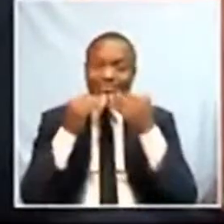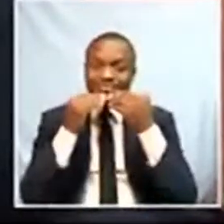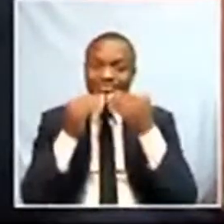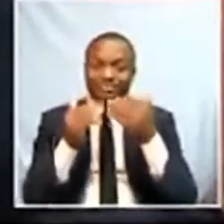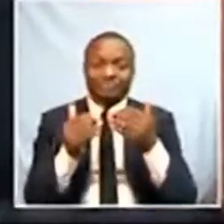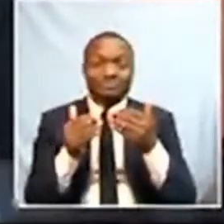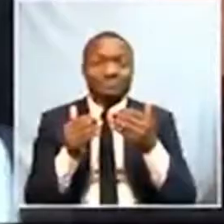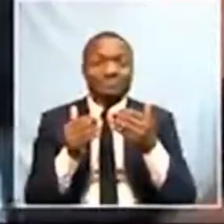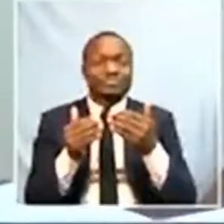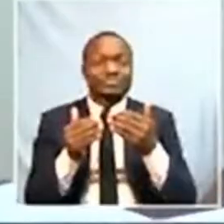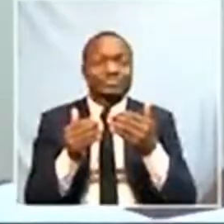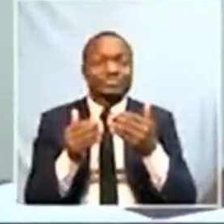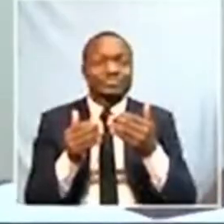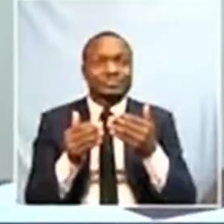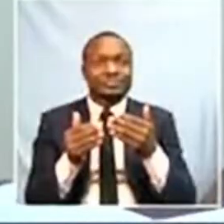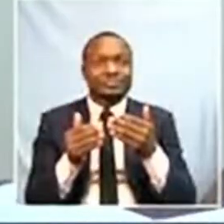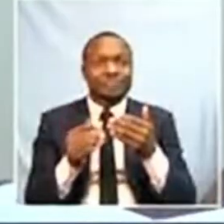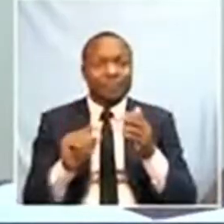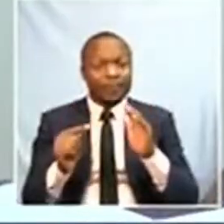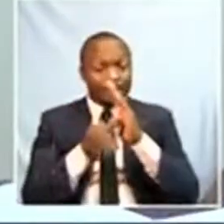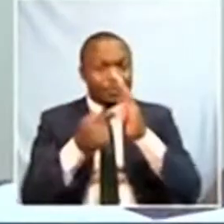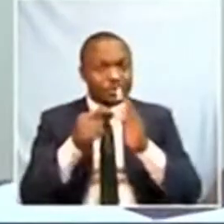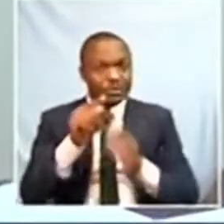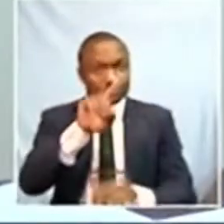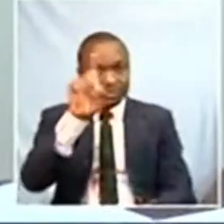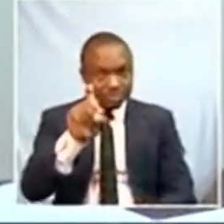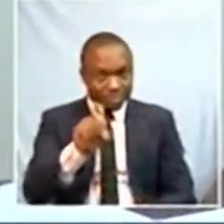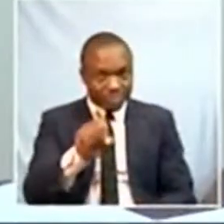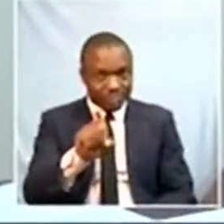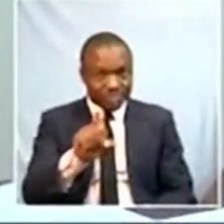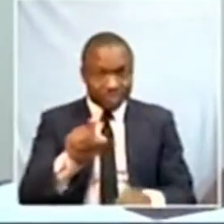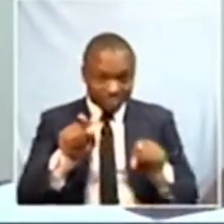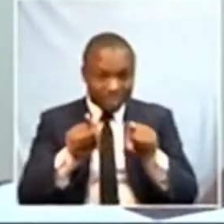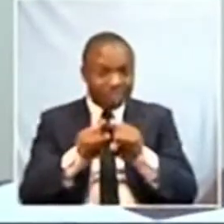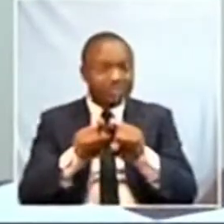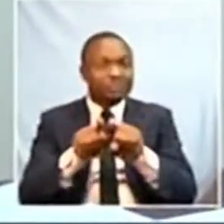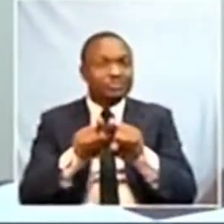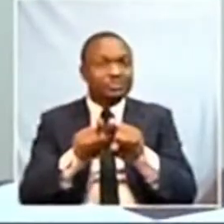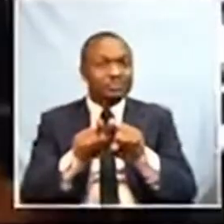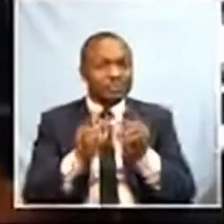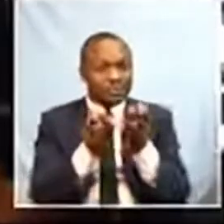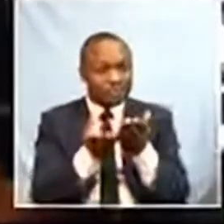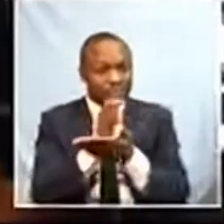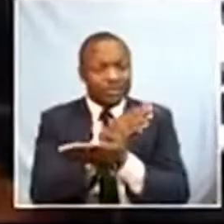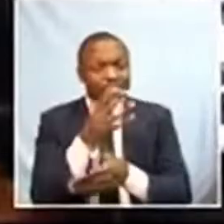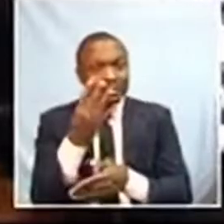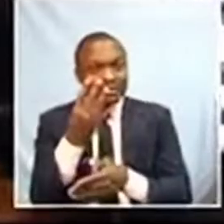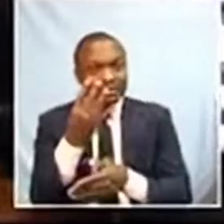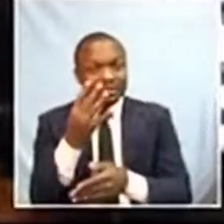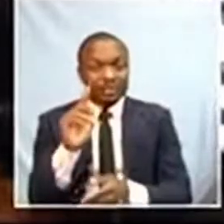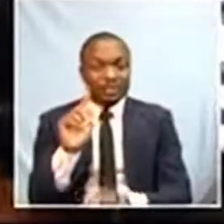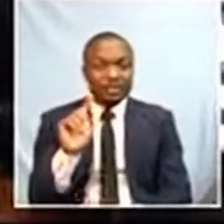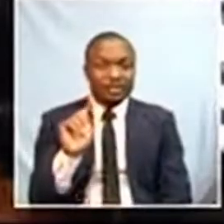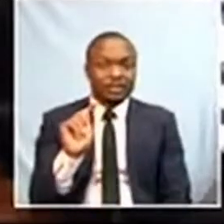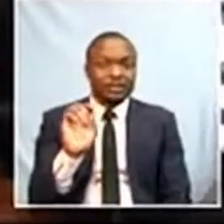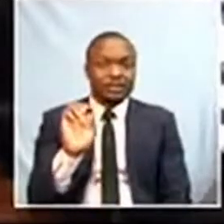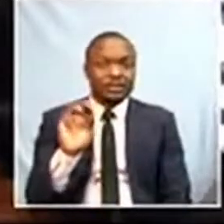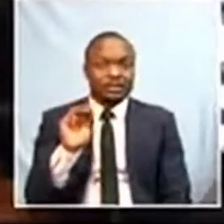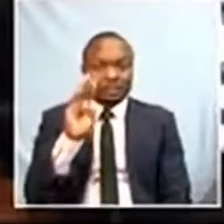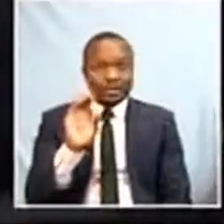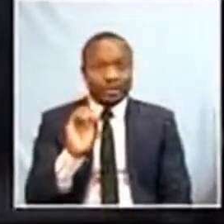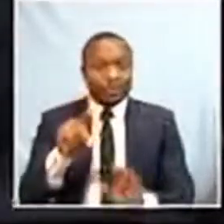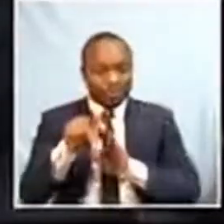you. Is it a bullet question? On the same page 4, Tembo Primary